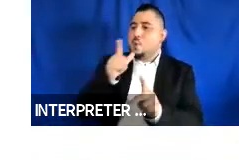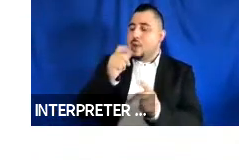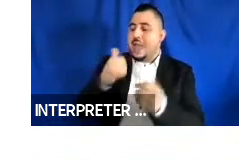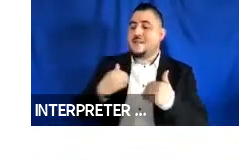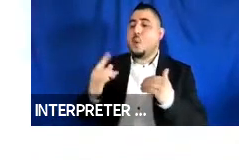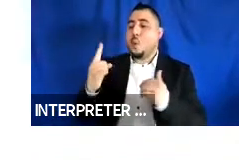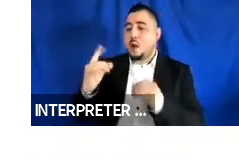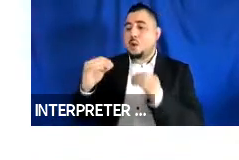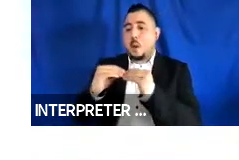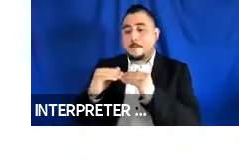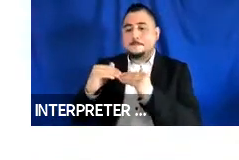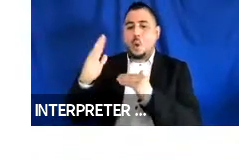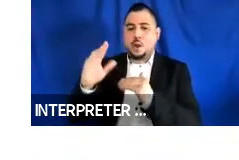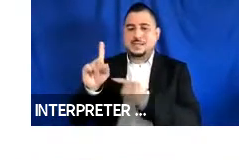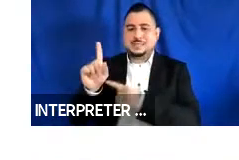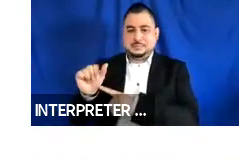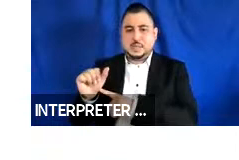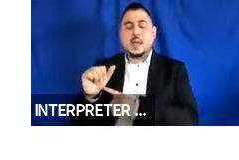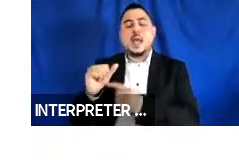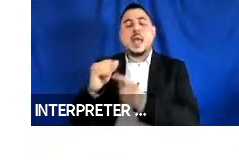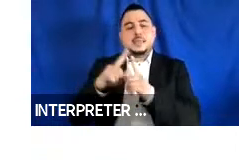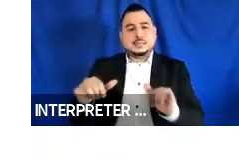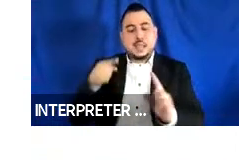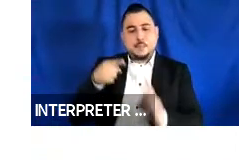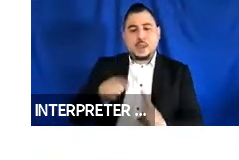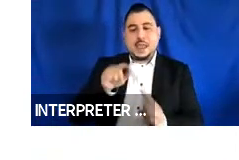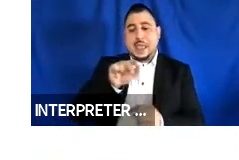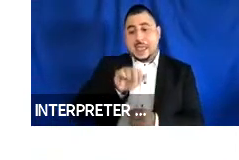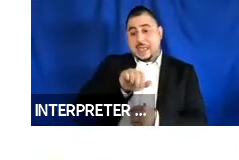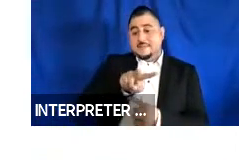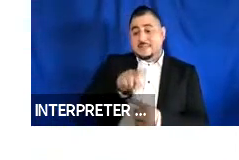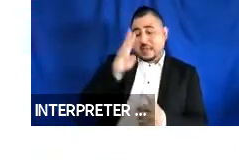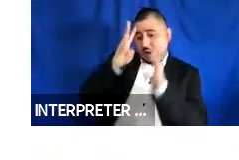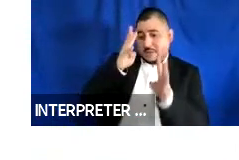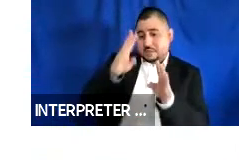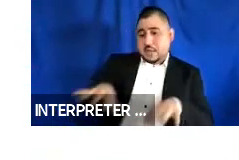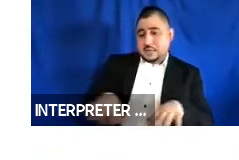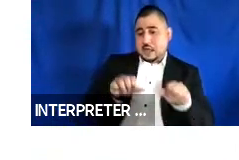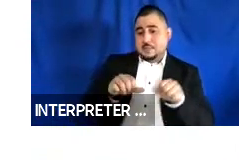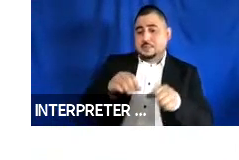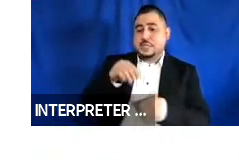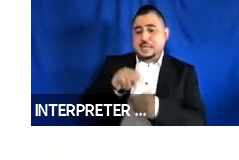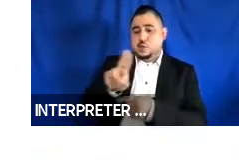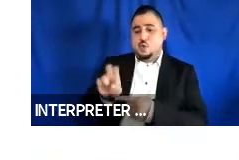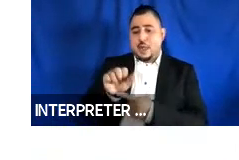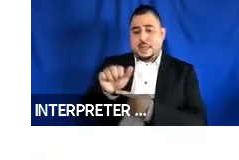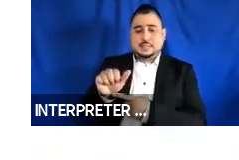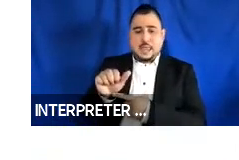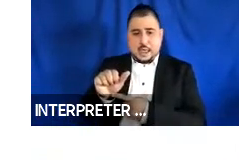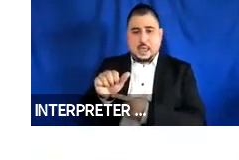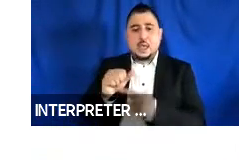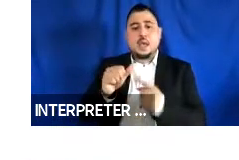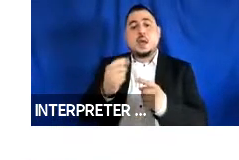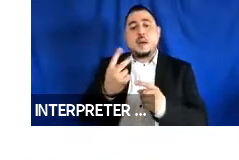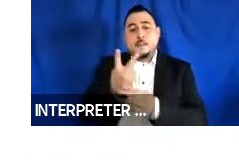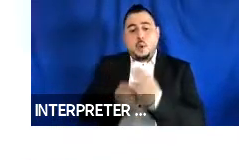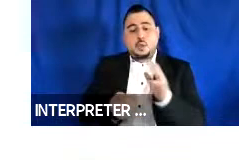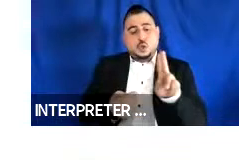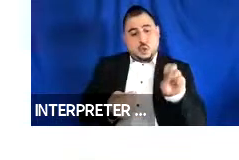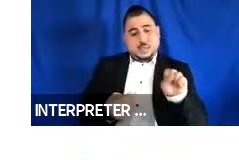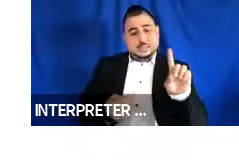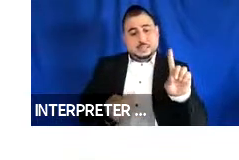disabilities. We want to also point out that regarding AV innovation and adoption in the US, while both the US DOT